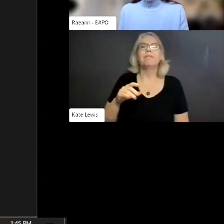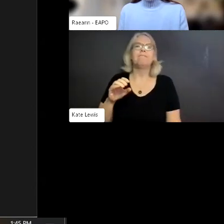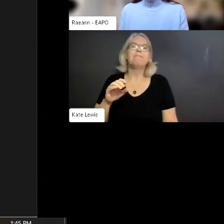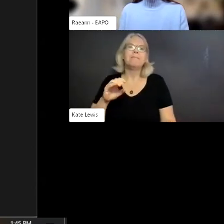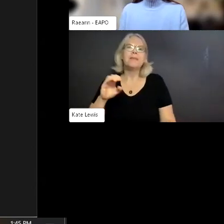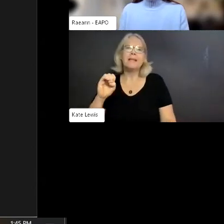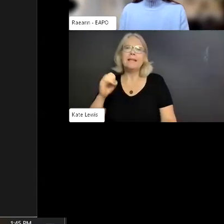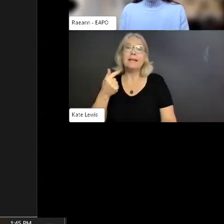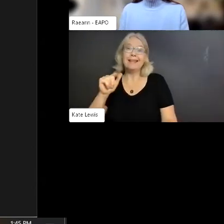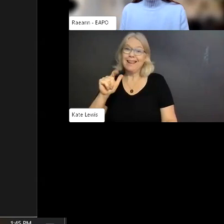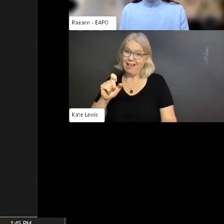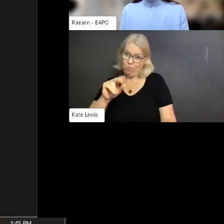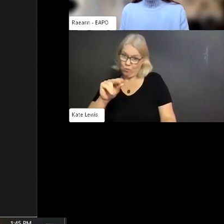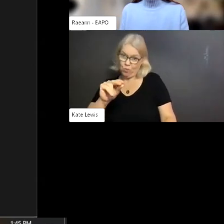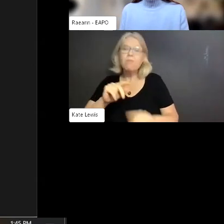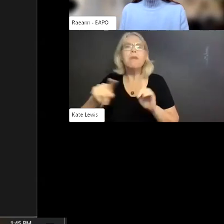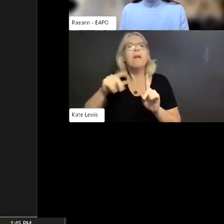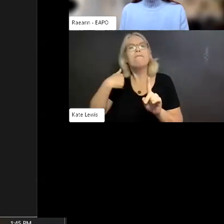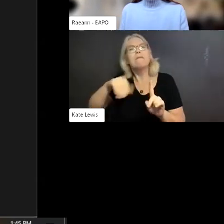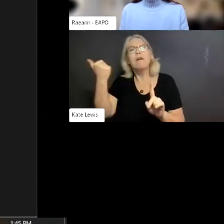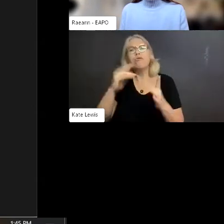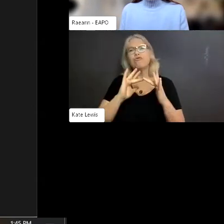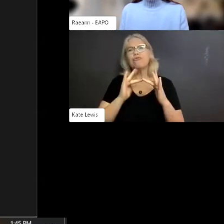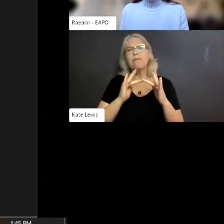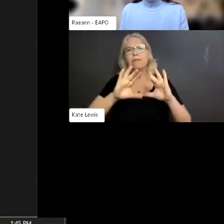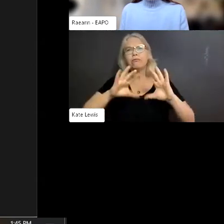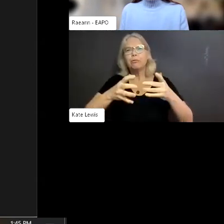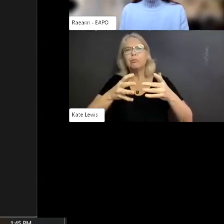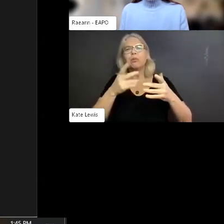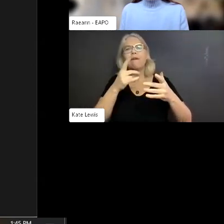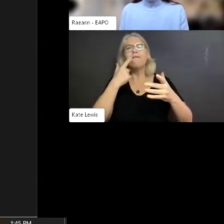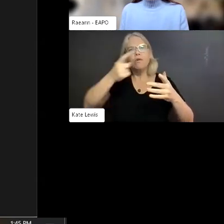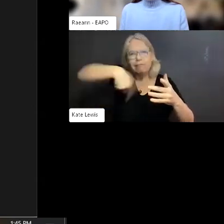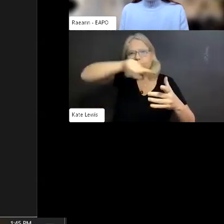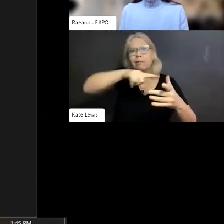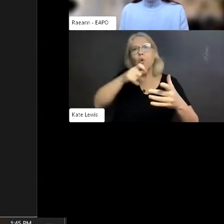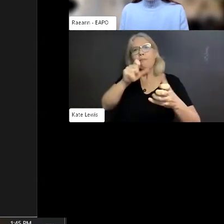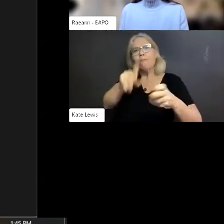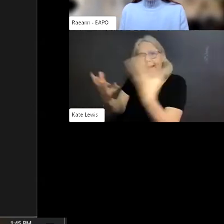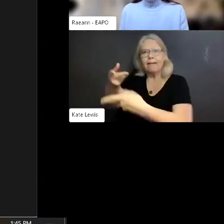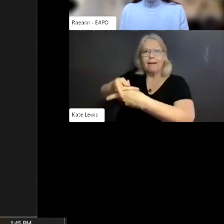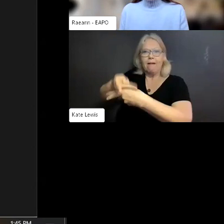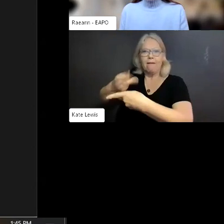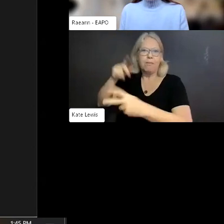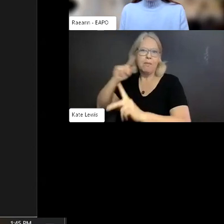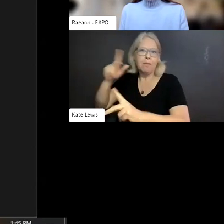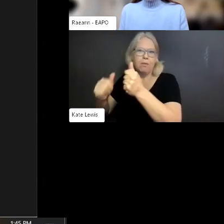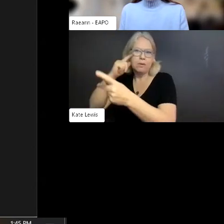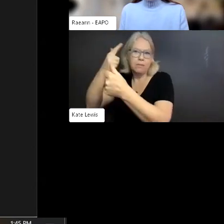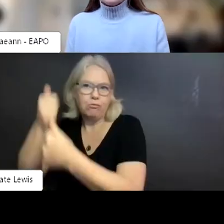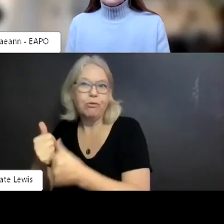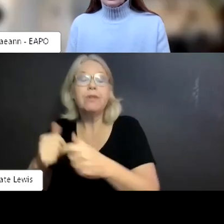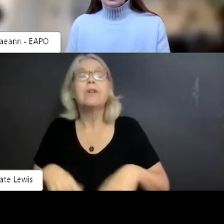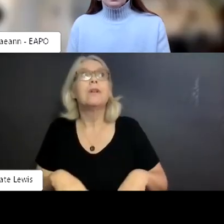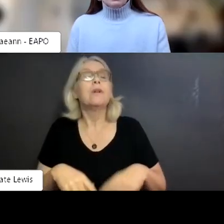for caregivers kind of around the country. So I know there's a couple of community-based organizations and social service groups